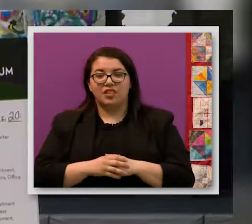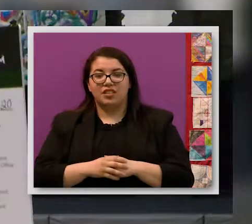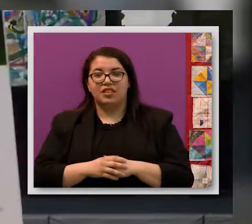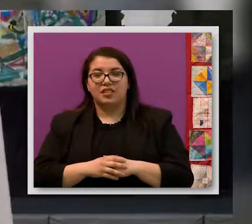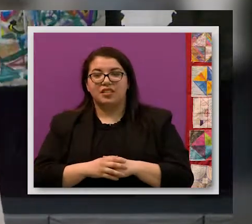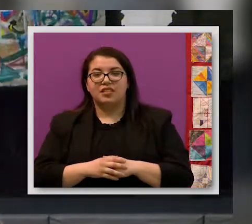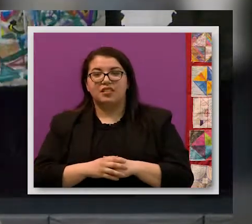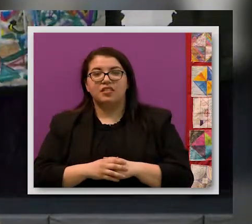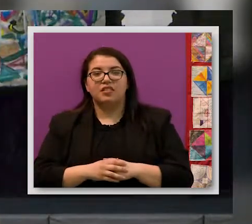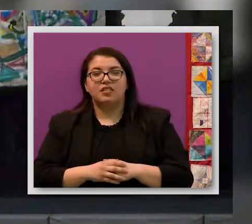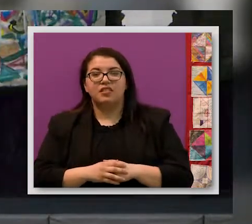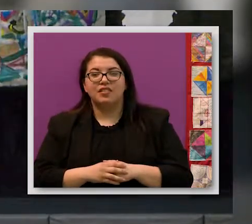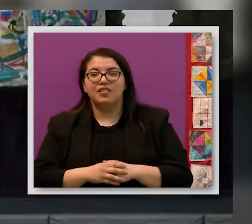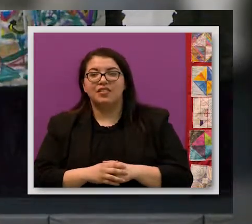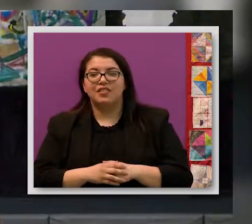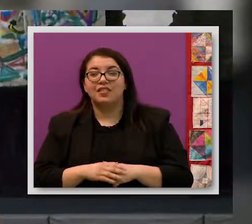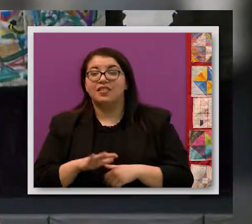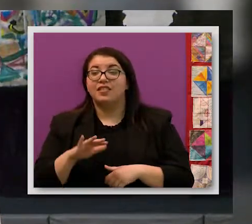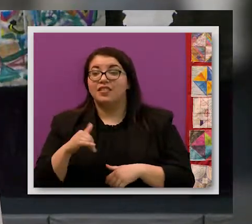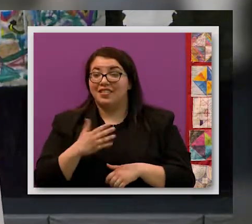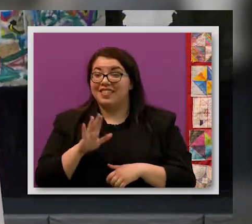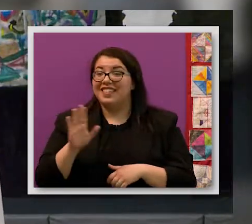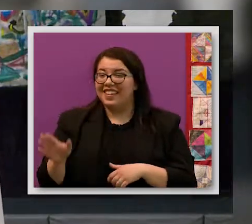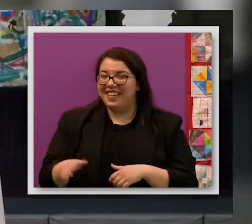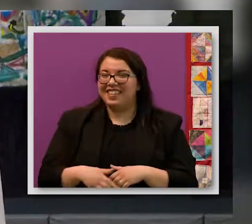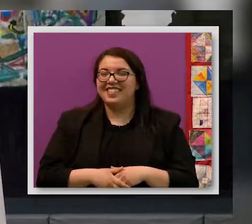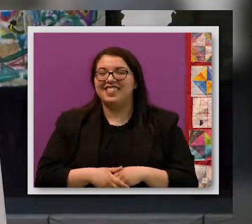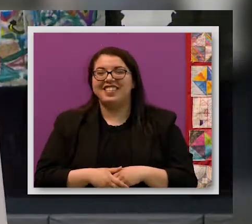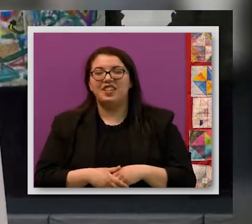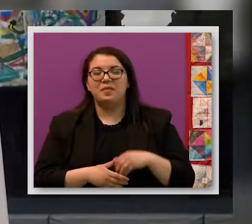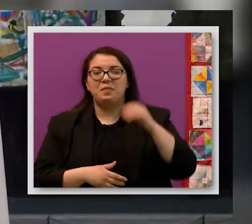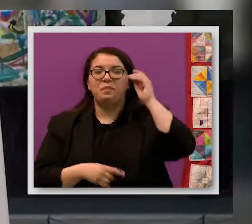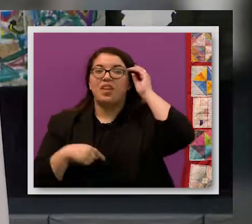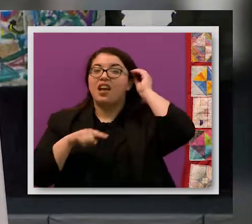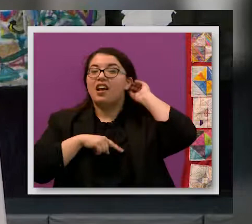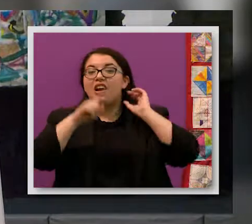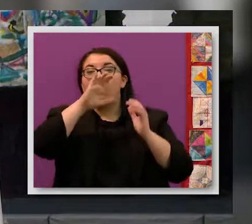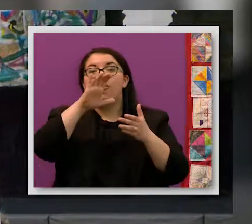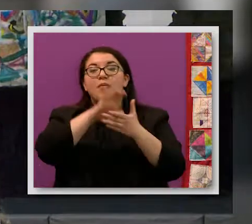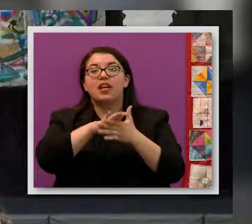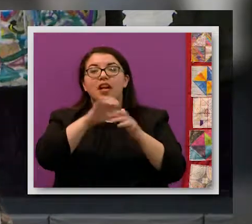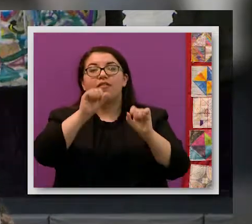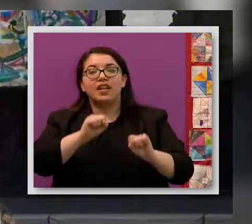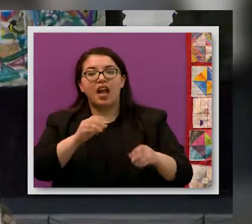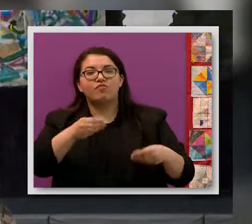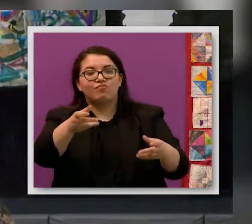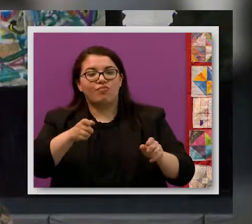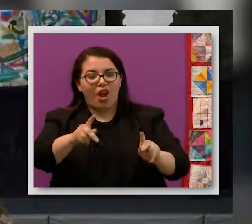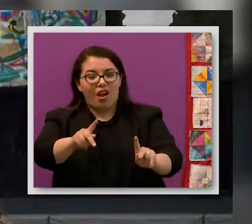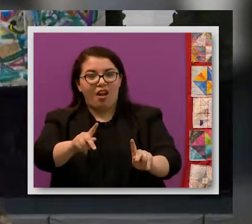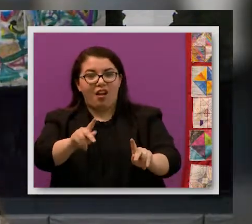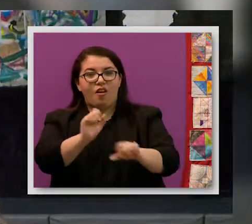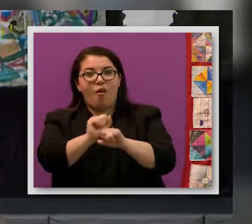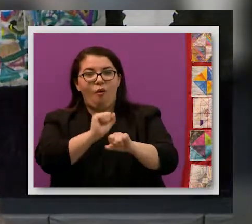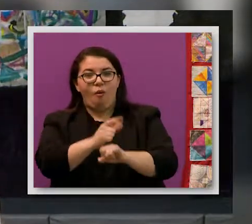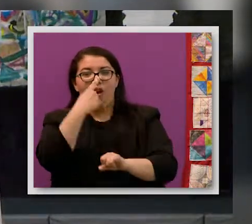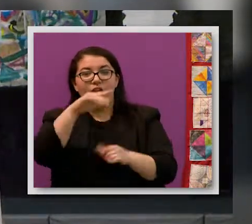the Asian Pact, they're not coming back. We don't believe that. We think we can bring these jobs back and we can bring it within the